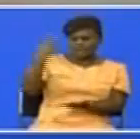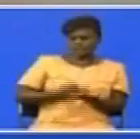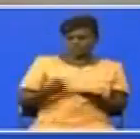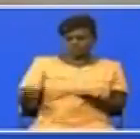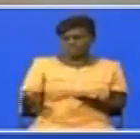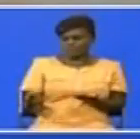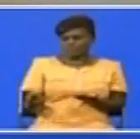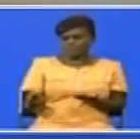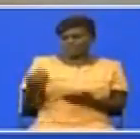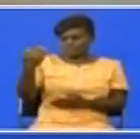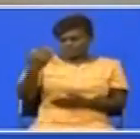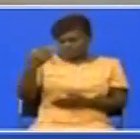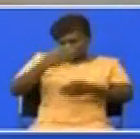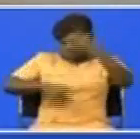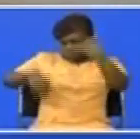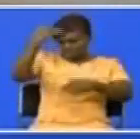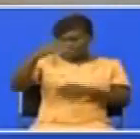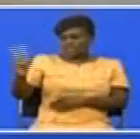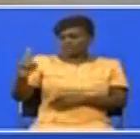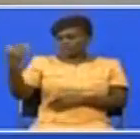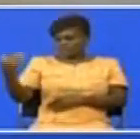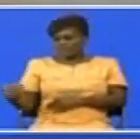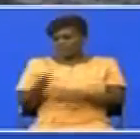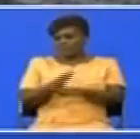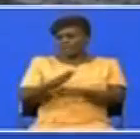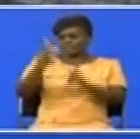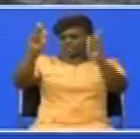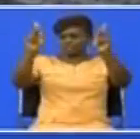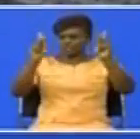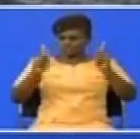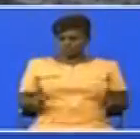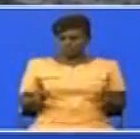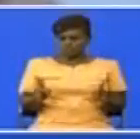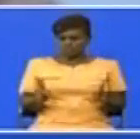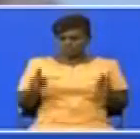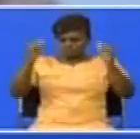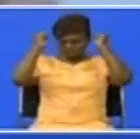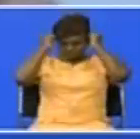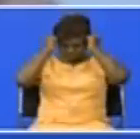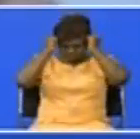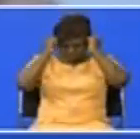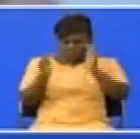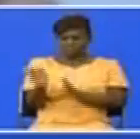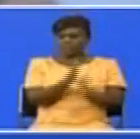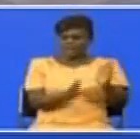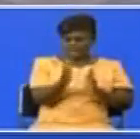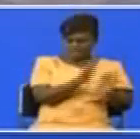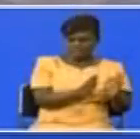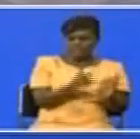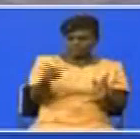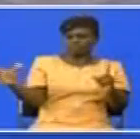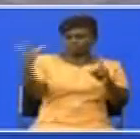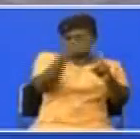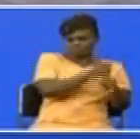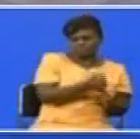Masi Gache ambaye ni mwanafunzi katika chuo kikuu cha Nairobi tawi la Kisumu anakosomea shahada ya somo la mipango, anaaminika kutekwa